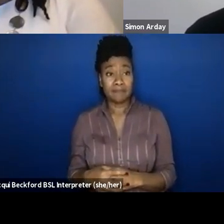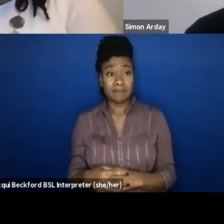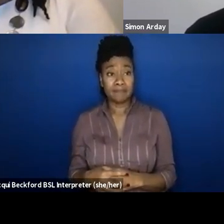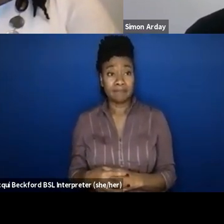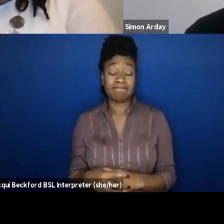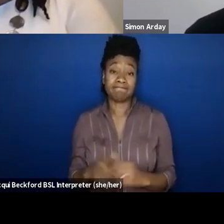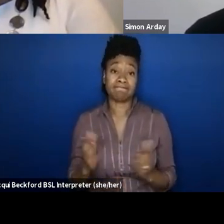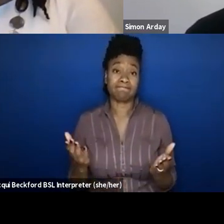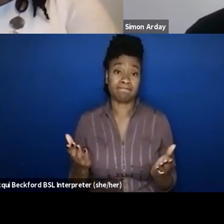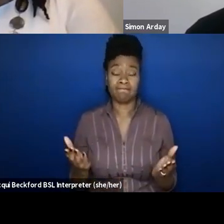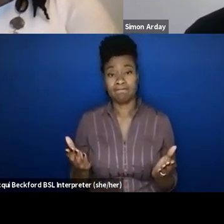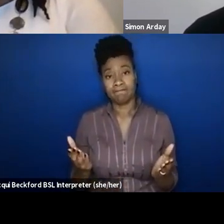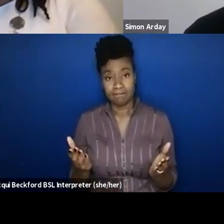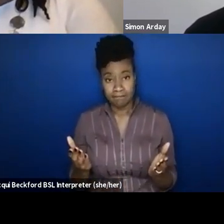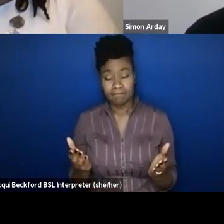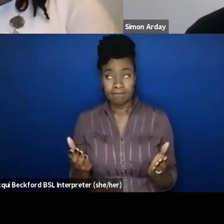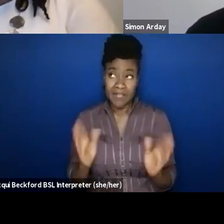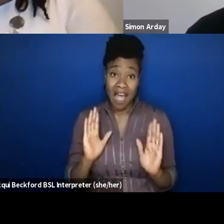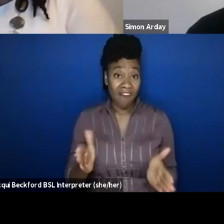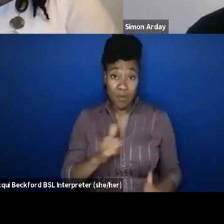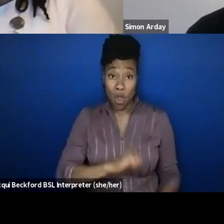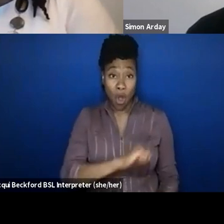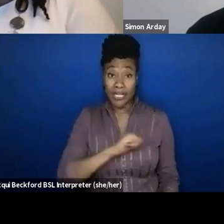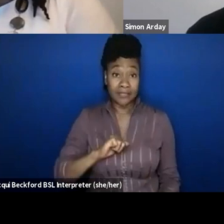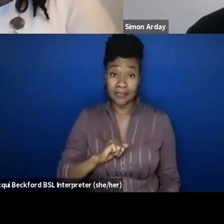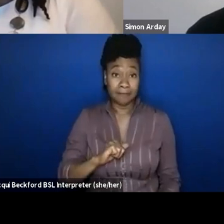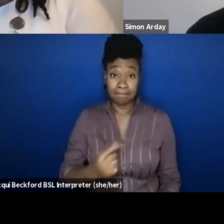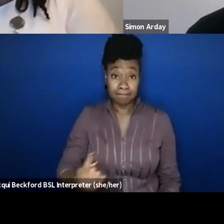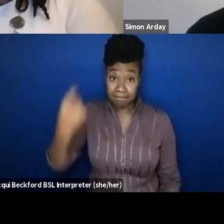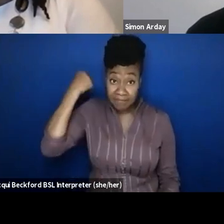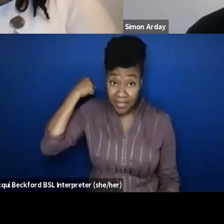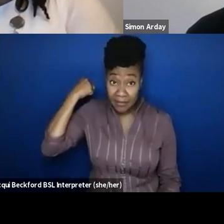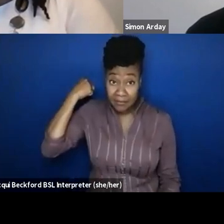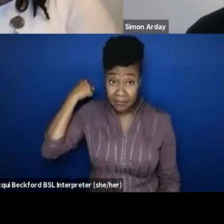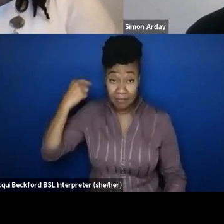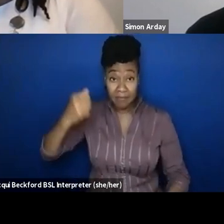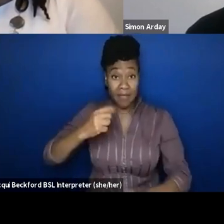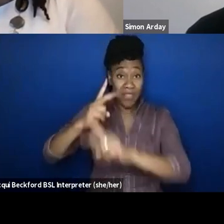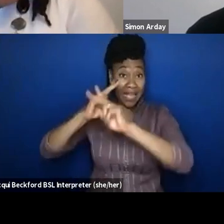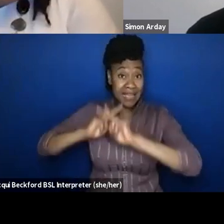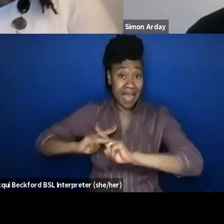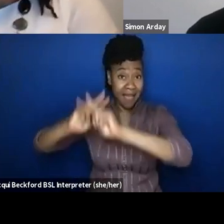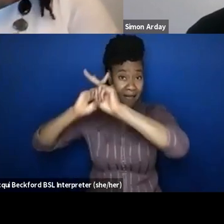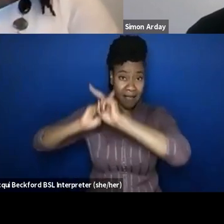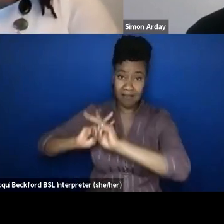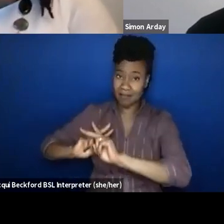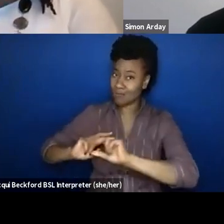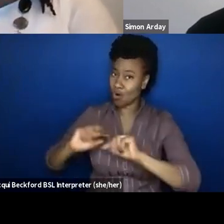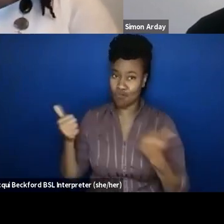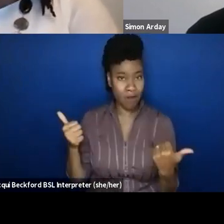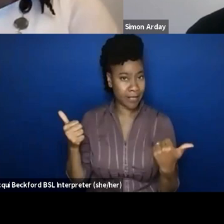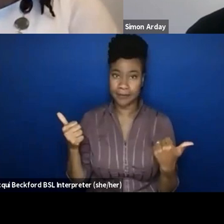I've got to be honest, you know, the care I received wasn't great, but